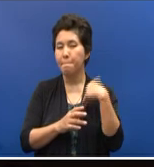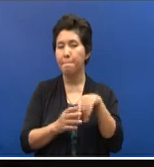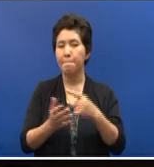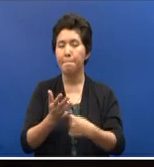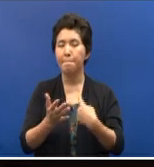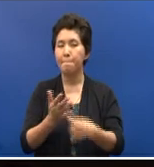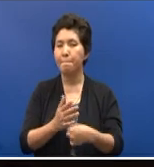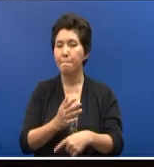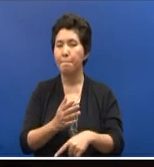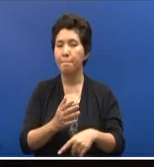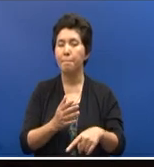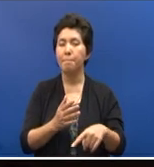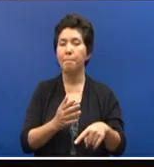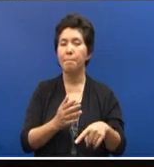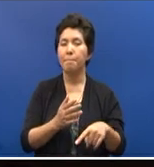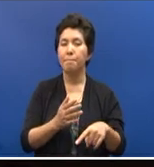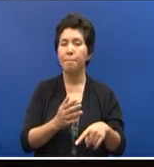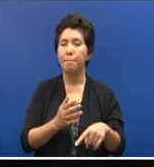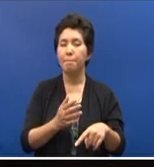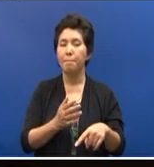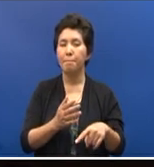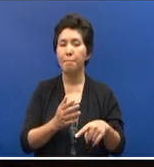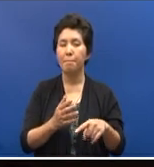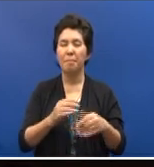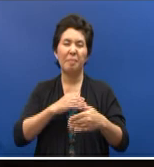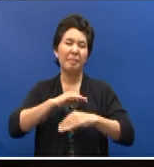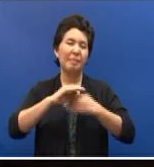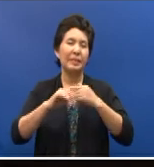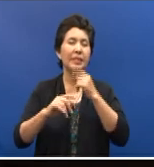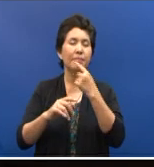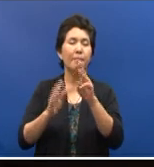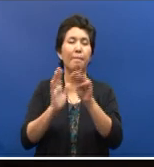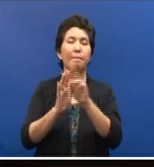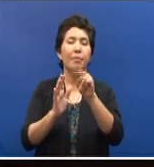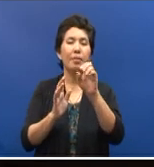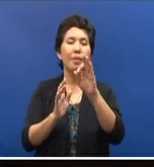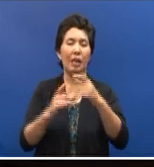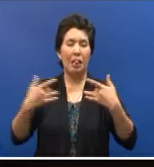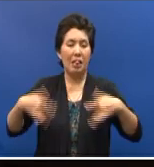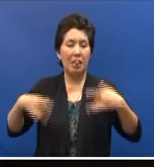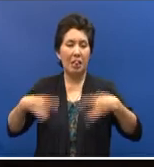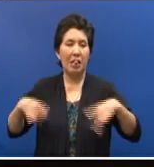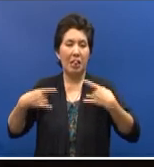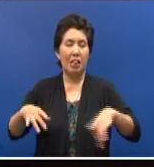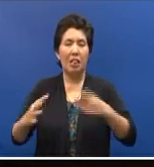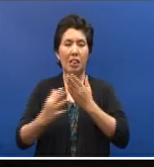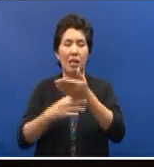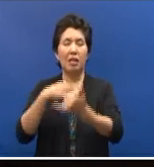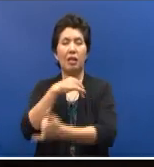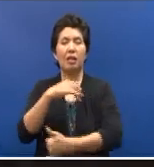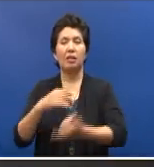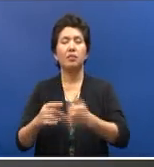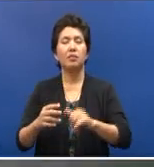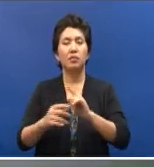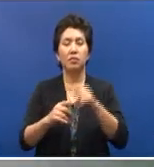previous states, okay, whereby they unite the prince and princess from the two countries in order for